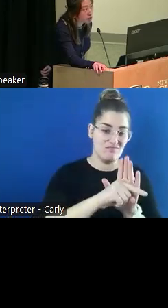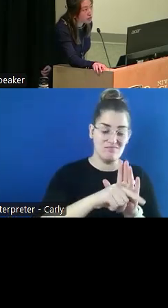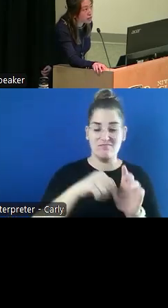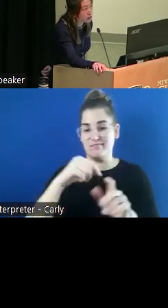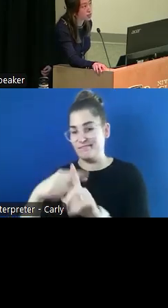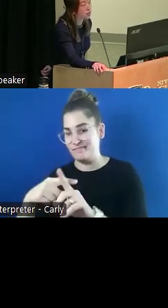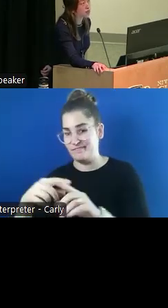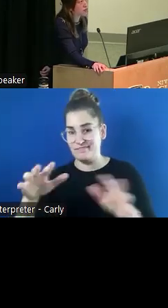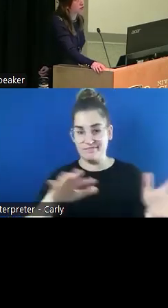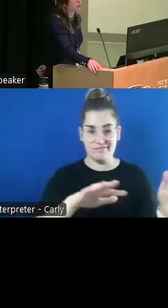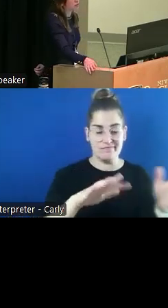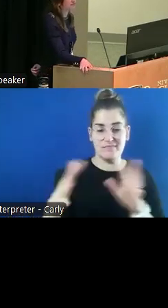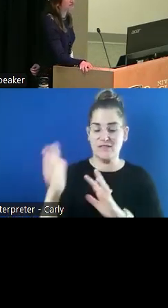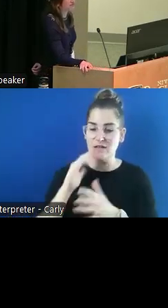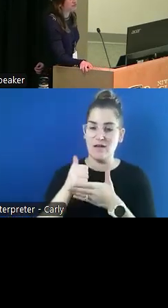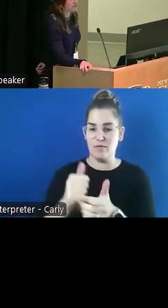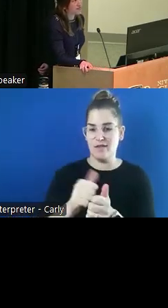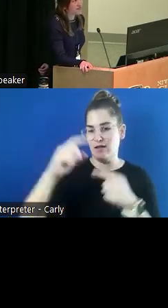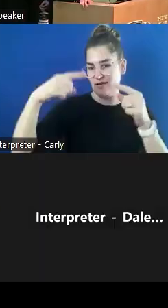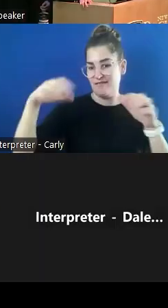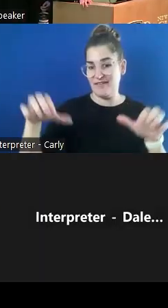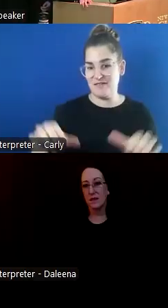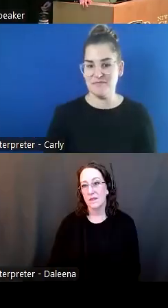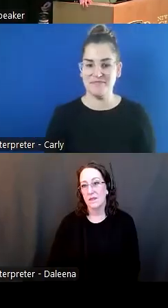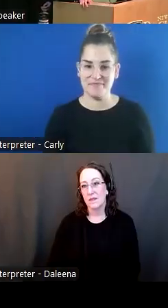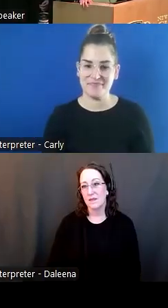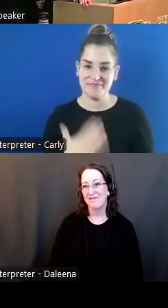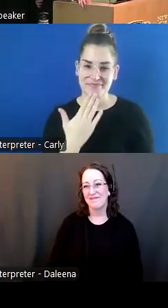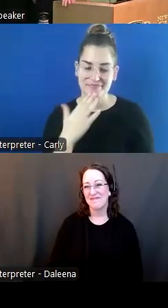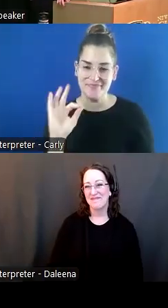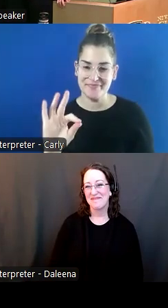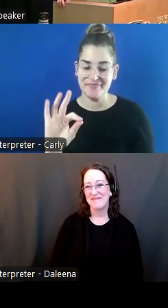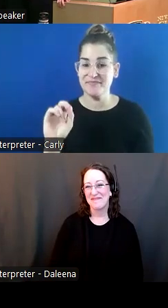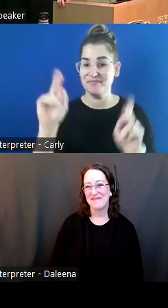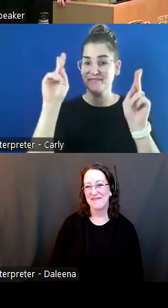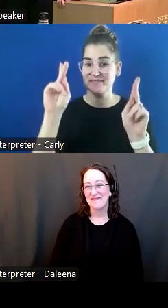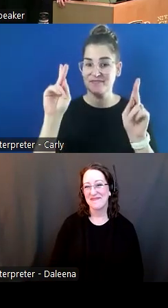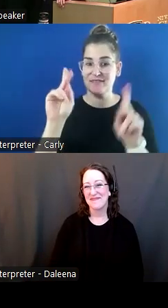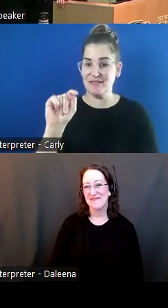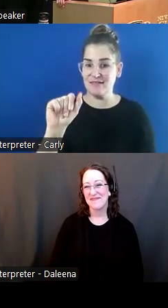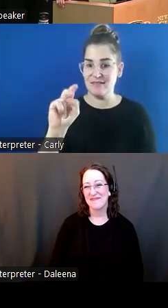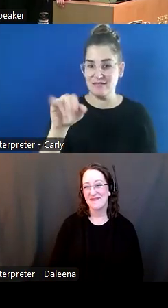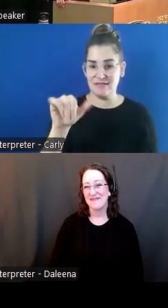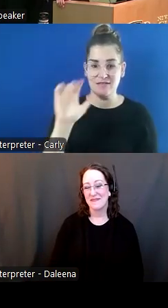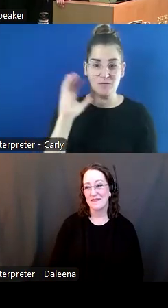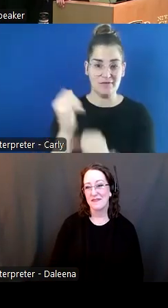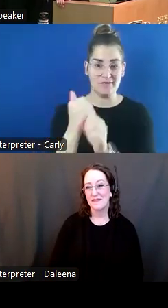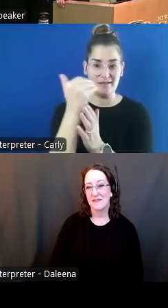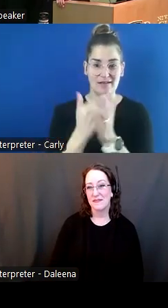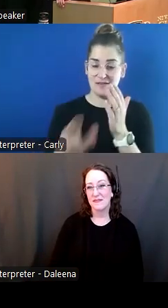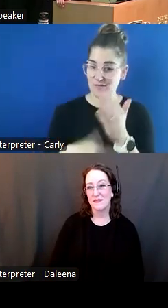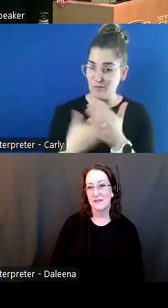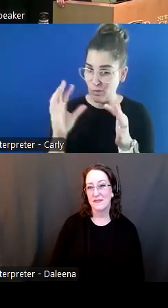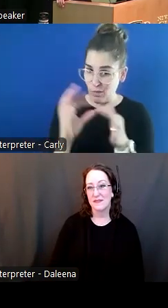like cognitive activation. Thank you. Thanks. All right, so Tanya, you will get a list of all the comments, and you can